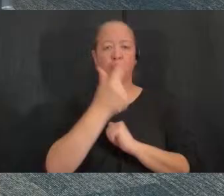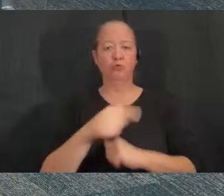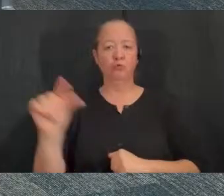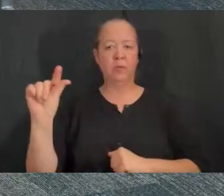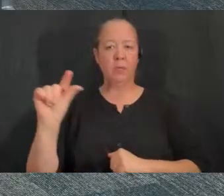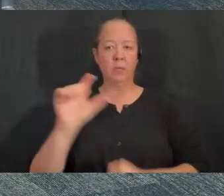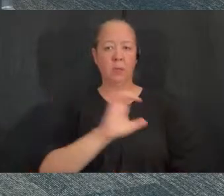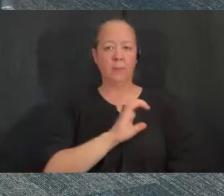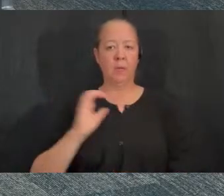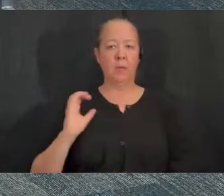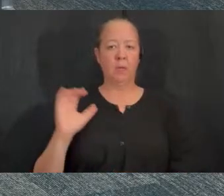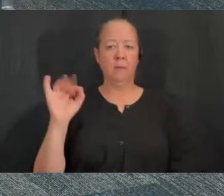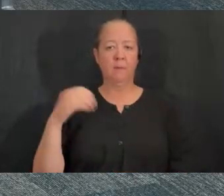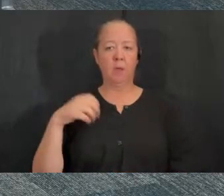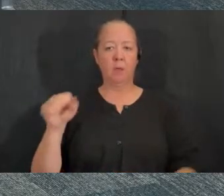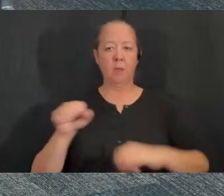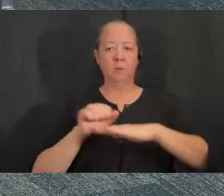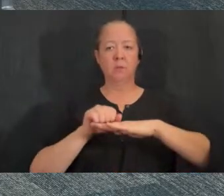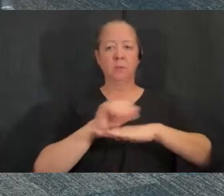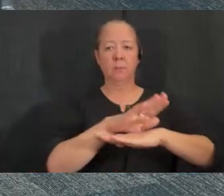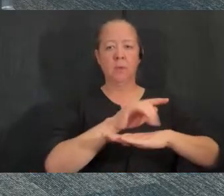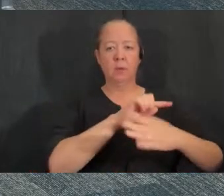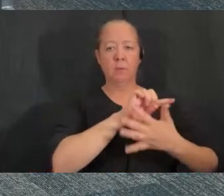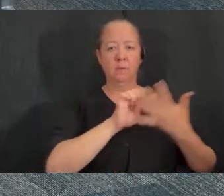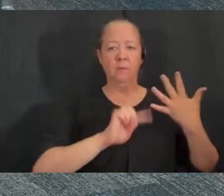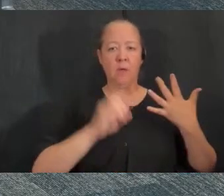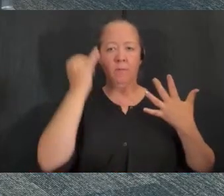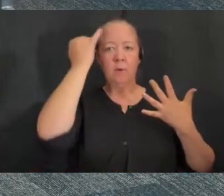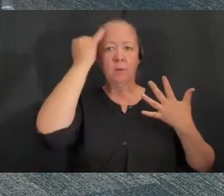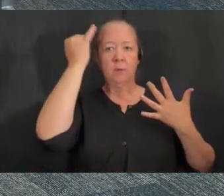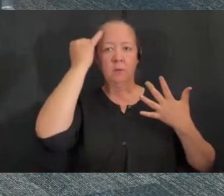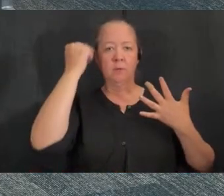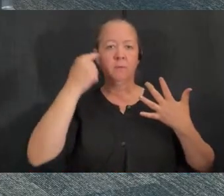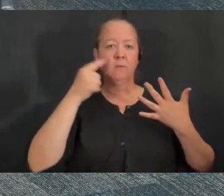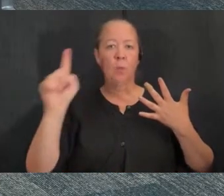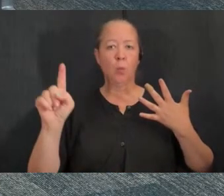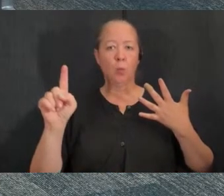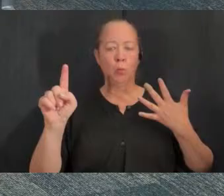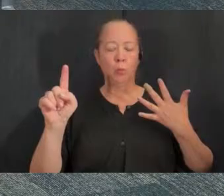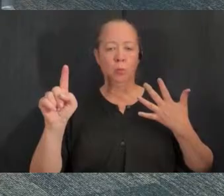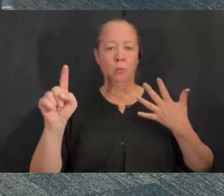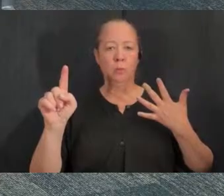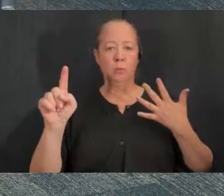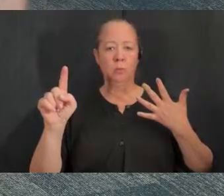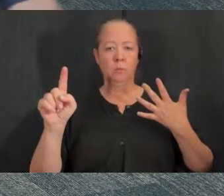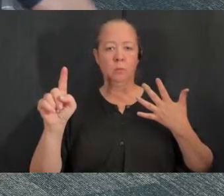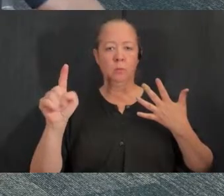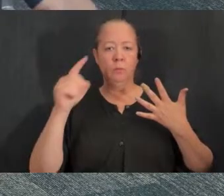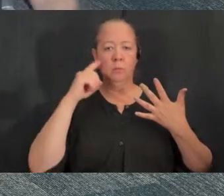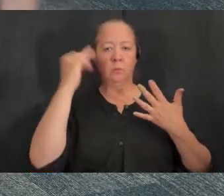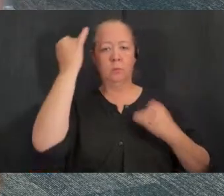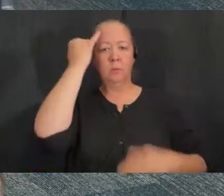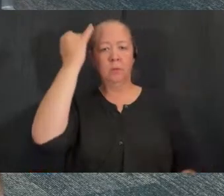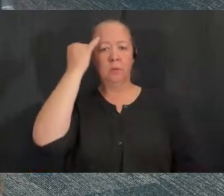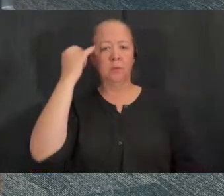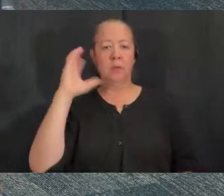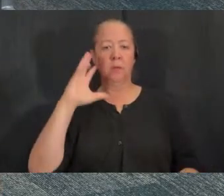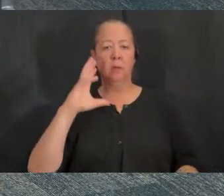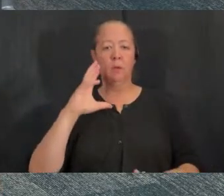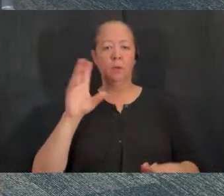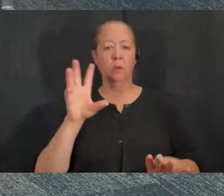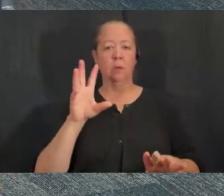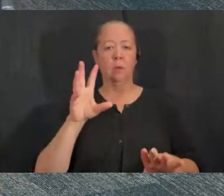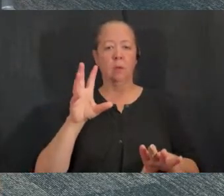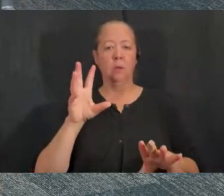I could submit to 5 ideas for the Green, 5 good important ideas, including purchasing 2